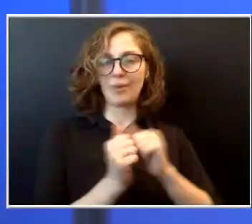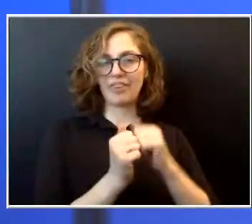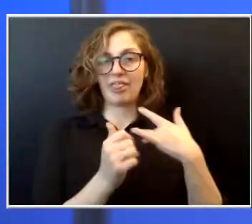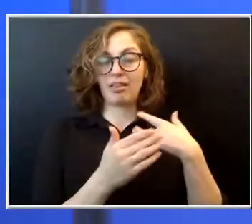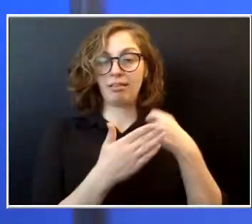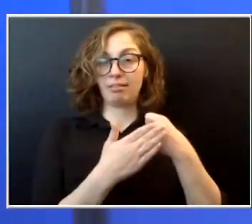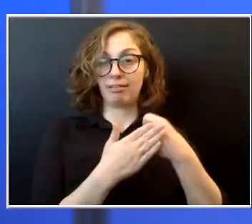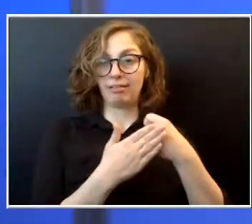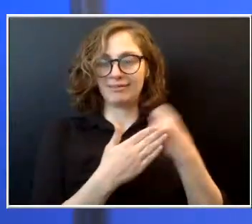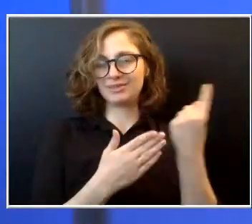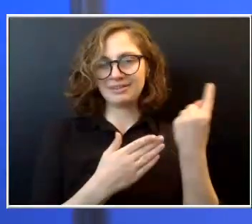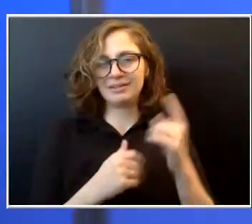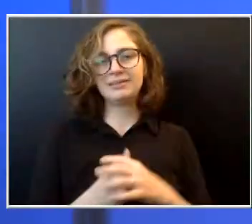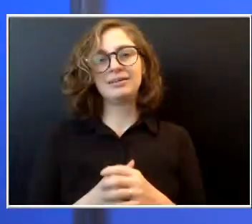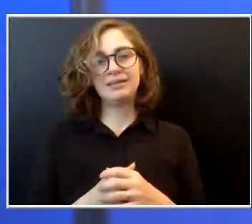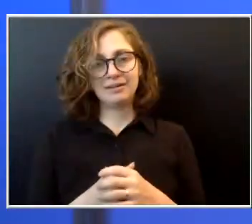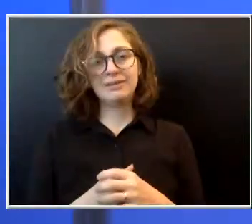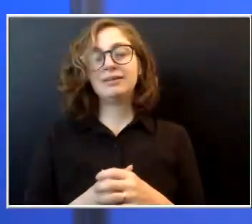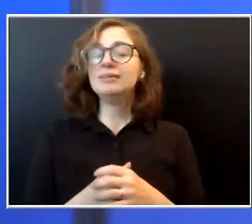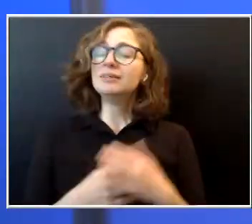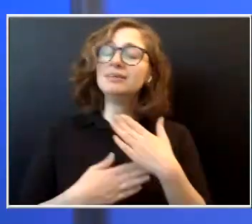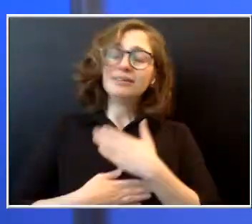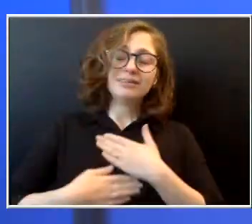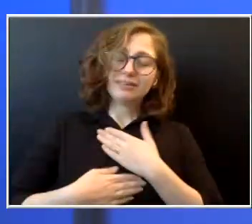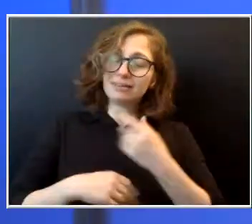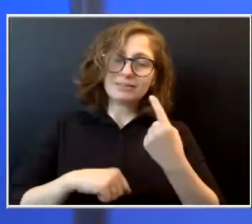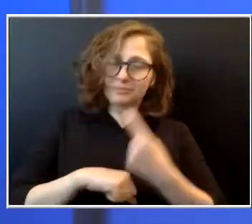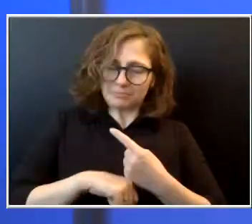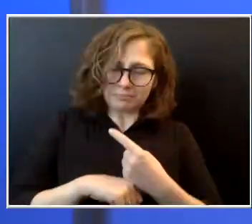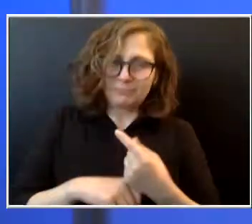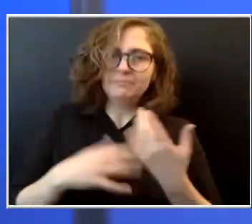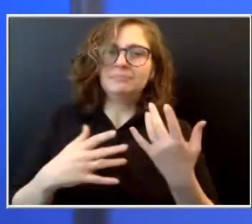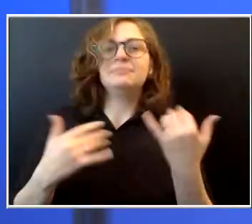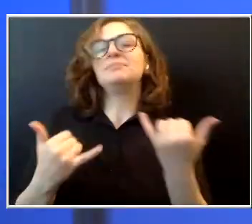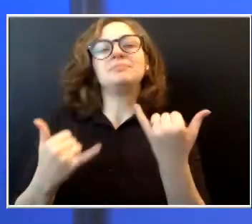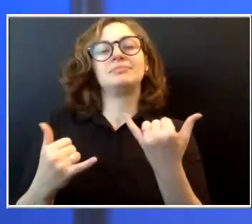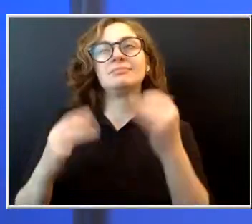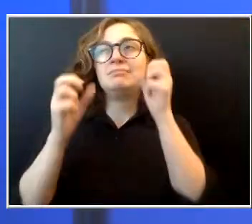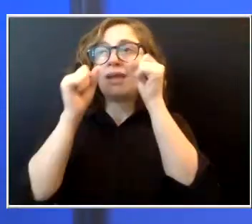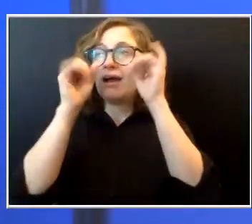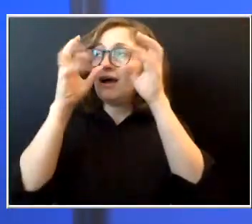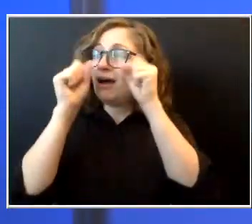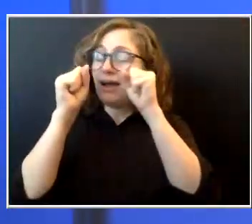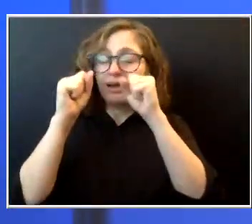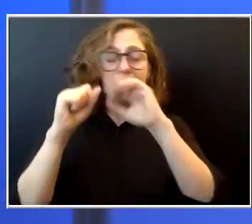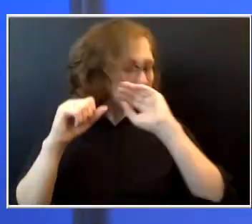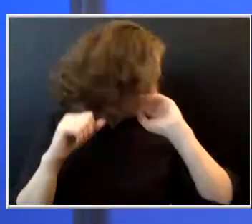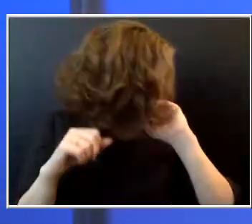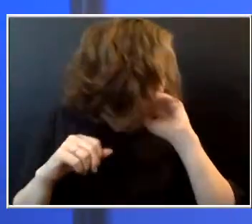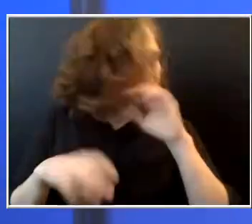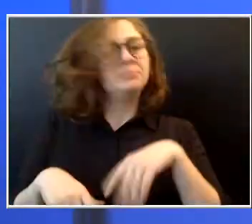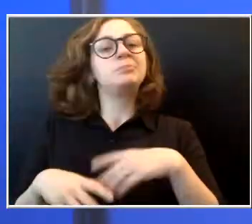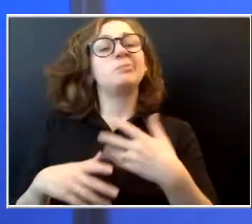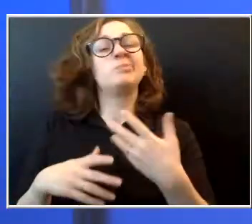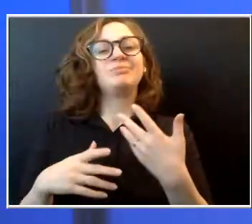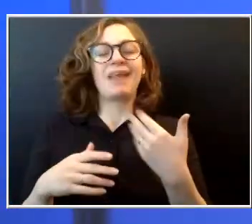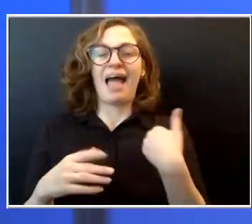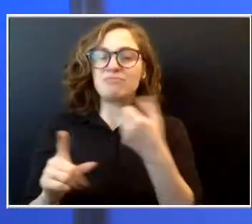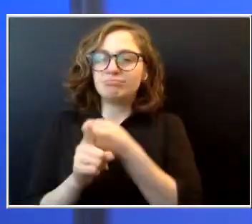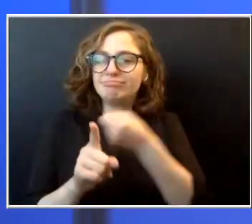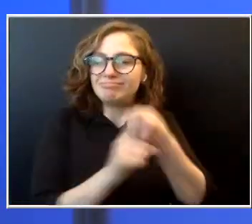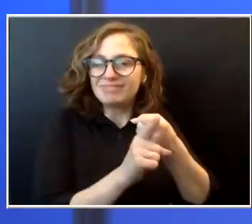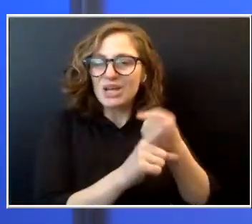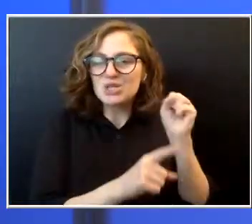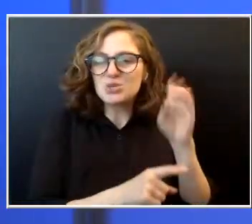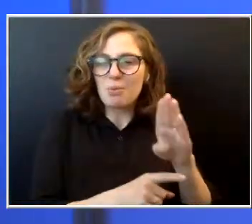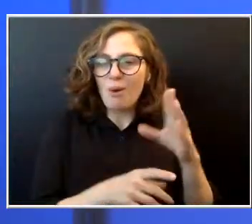so enjoy the day. I mean, this is an unbelievable day for us. I mean, this is such a big deal to have back-to-back Super Bowls and doing the